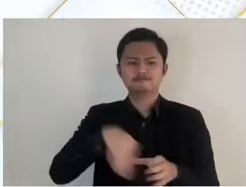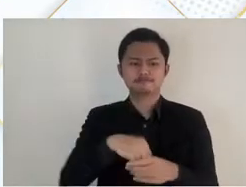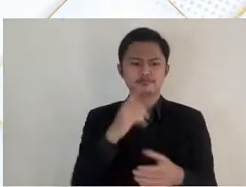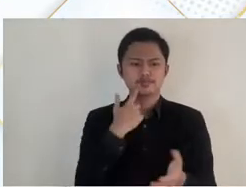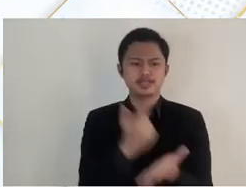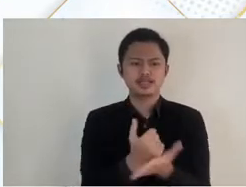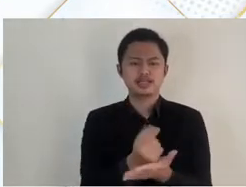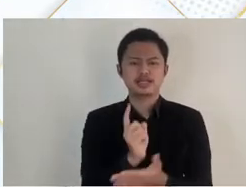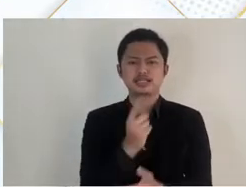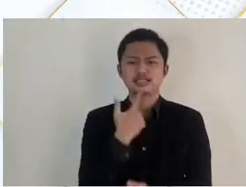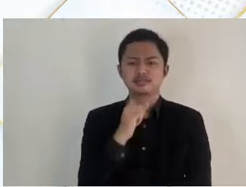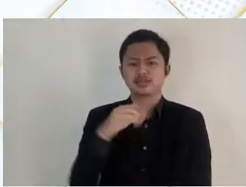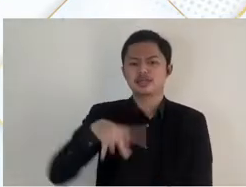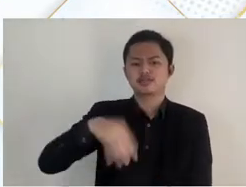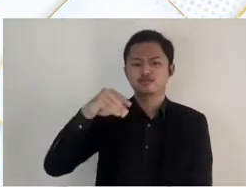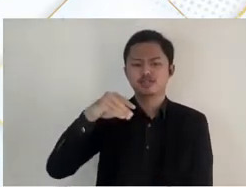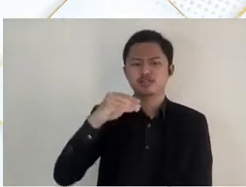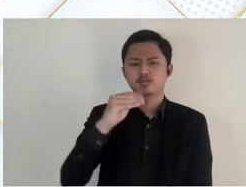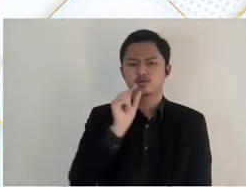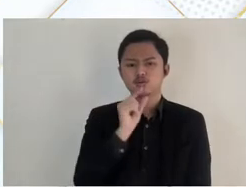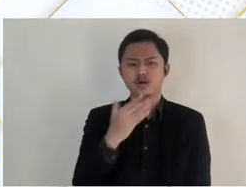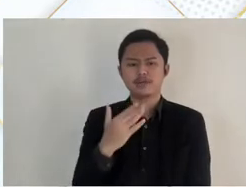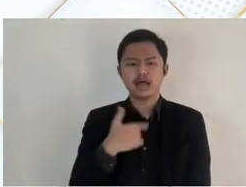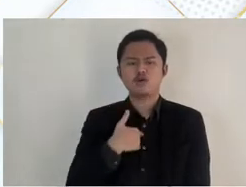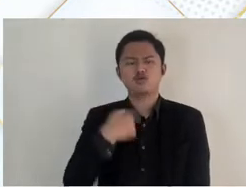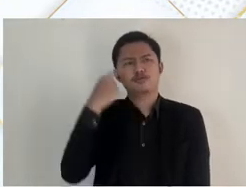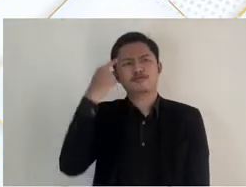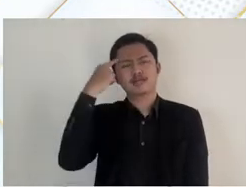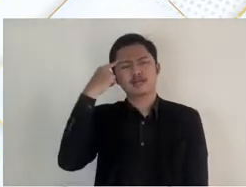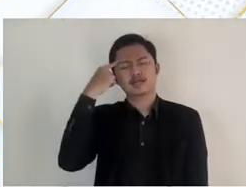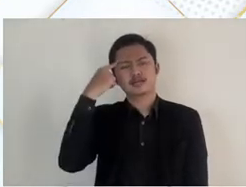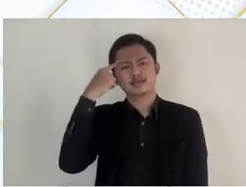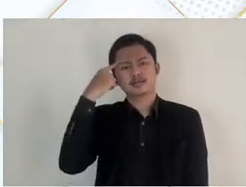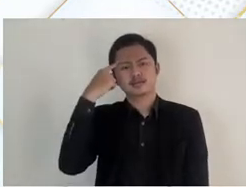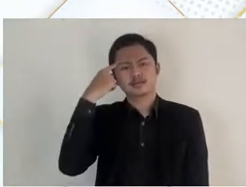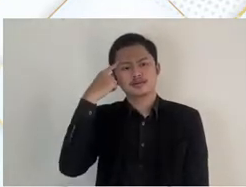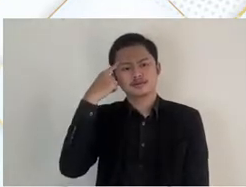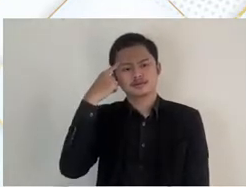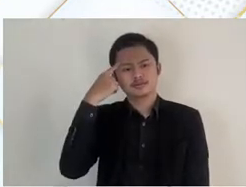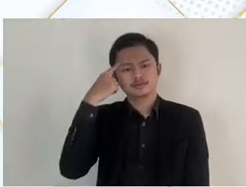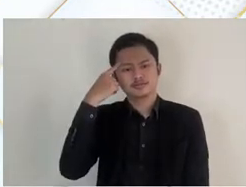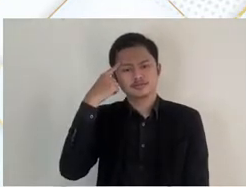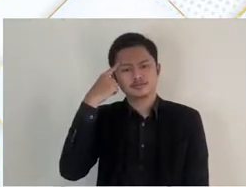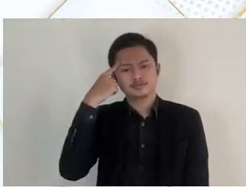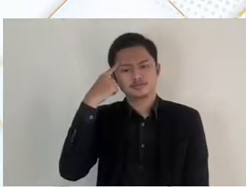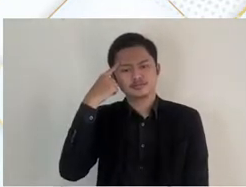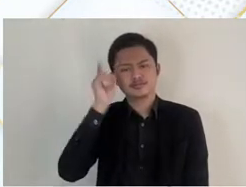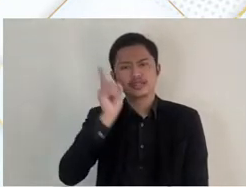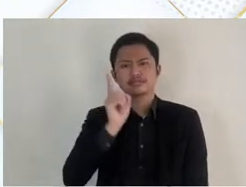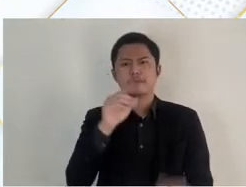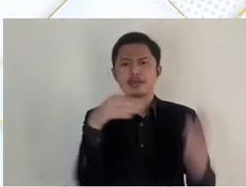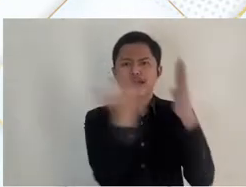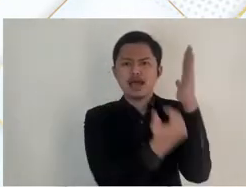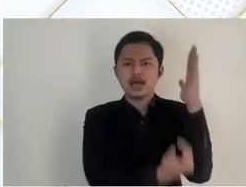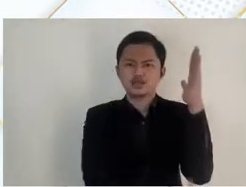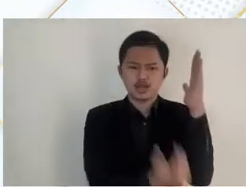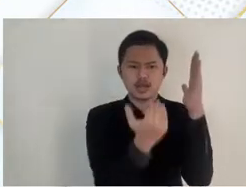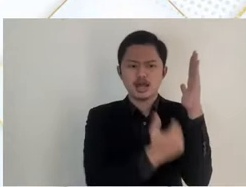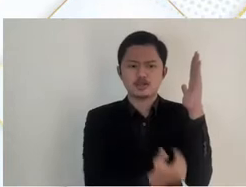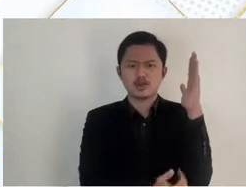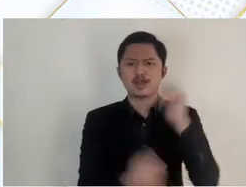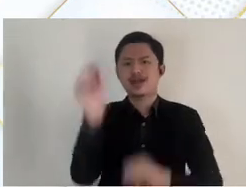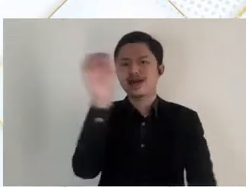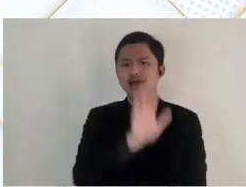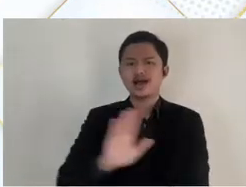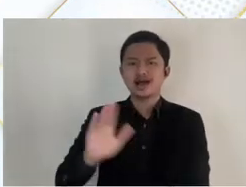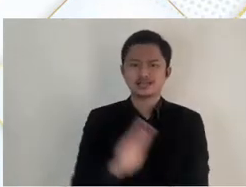Sentul. I would assume that some of the lag in this is to do with the regular constraints of working within ASEAN,